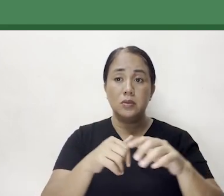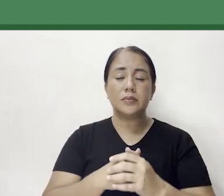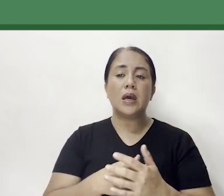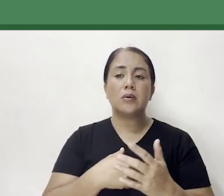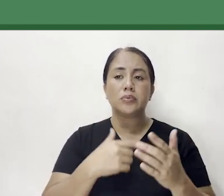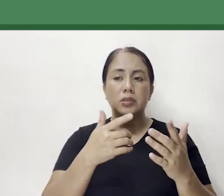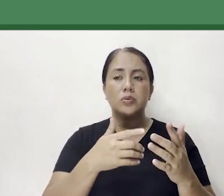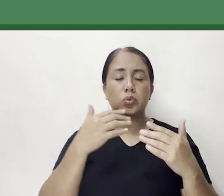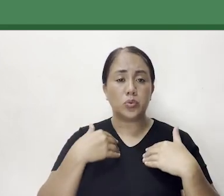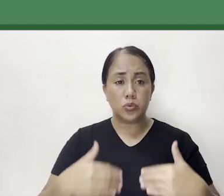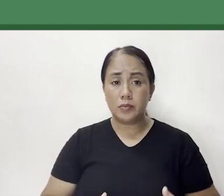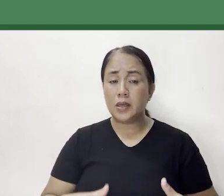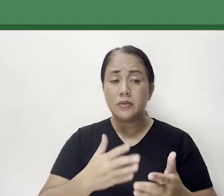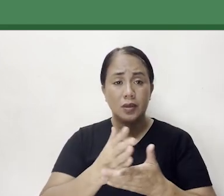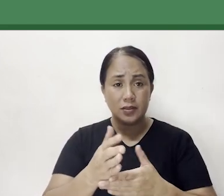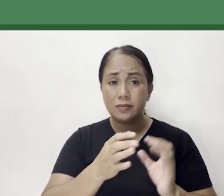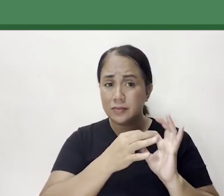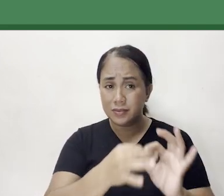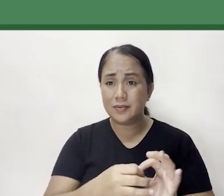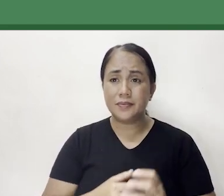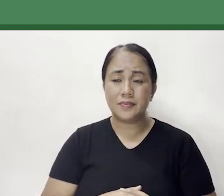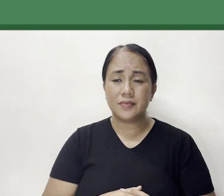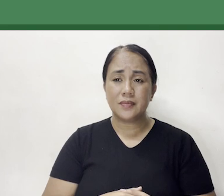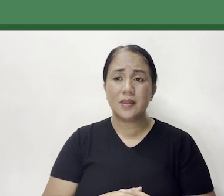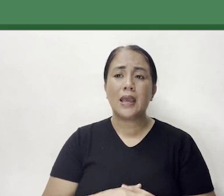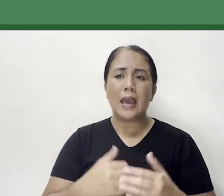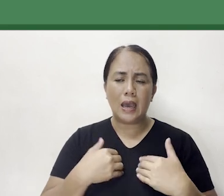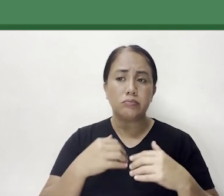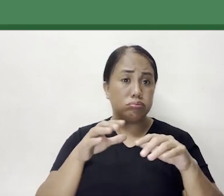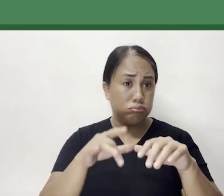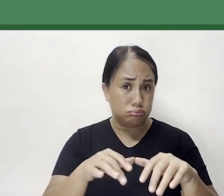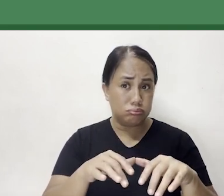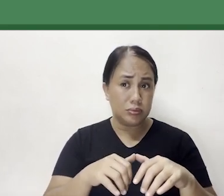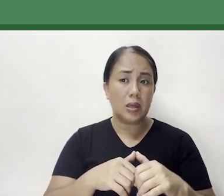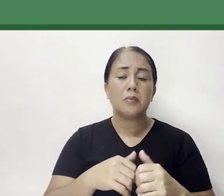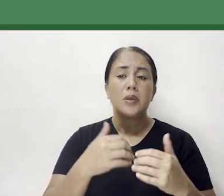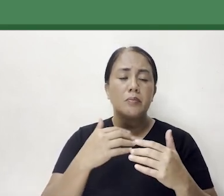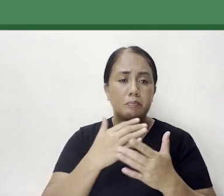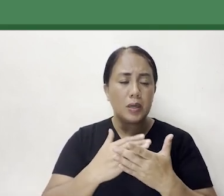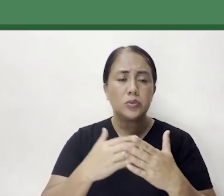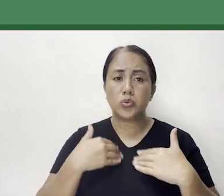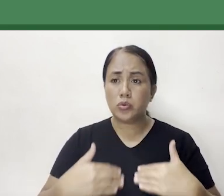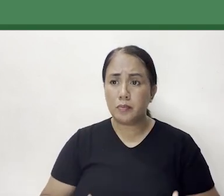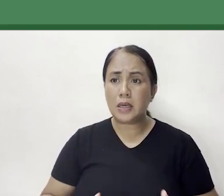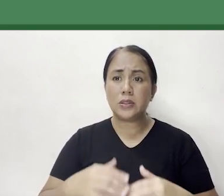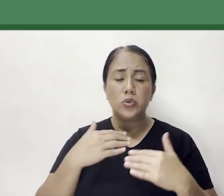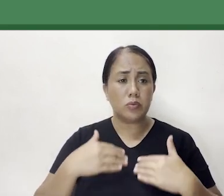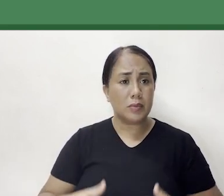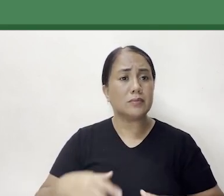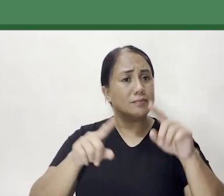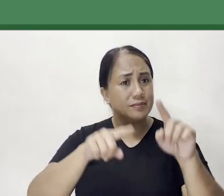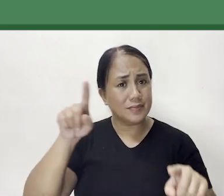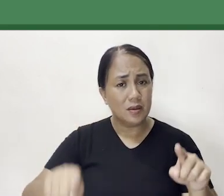Persons with disabilities are subjects of human rights. Having a disability is part of humanity